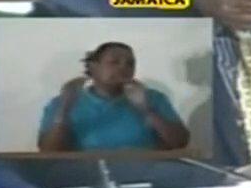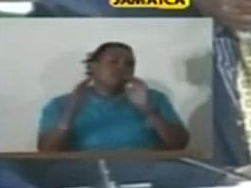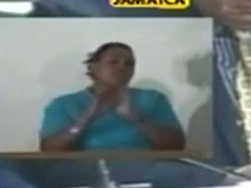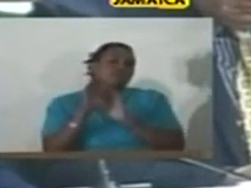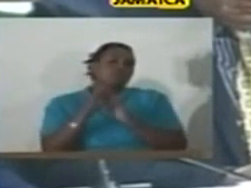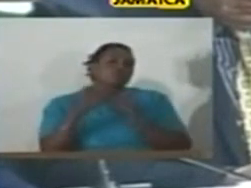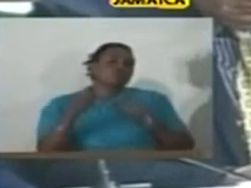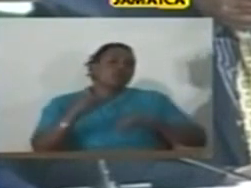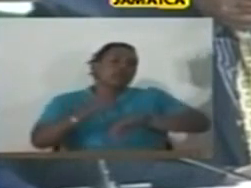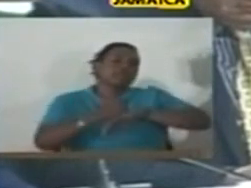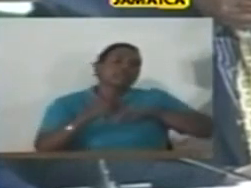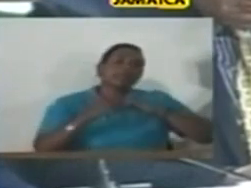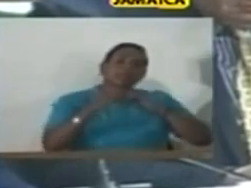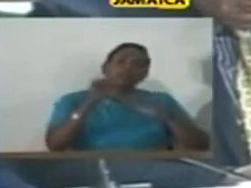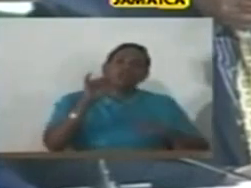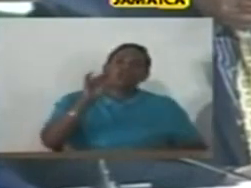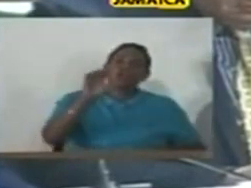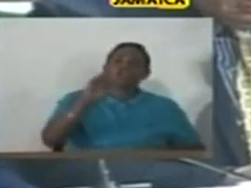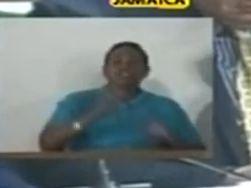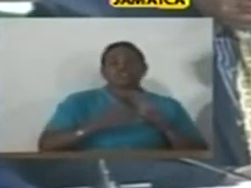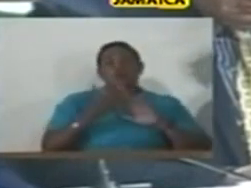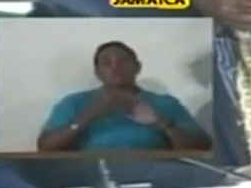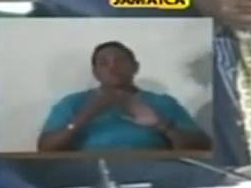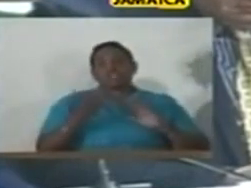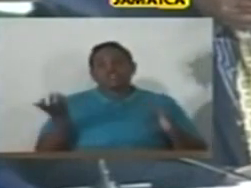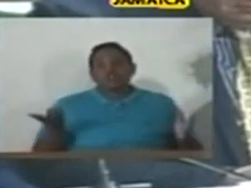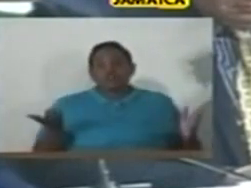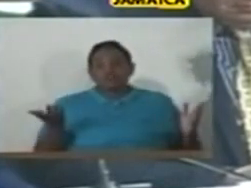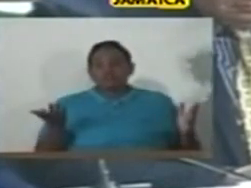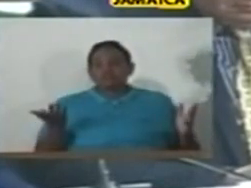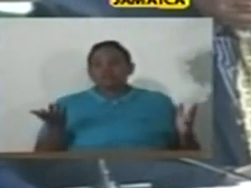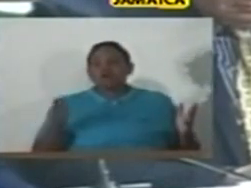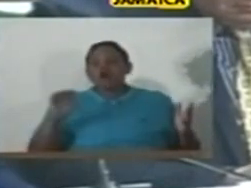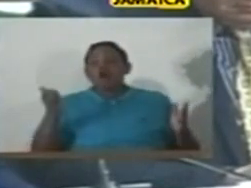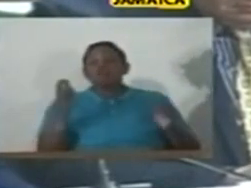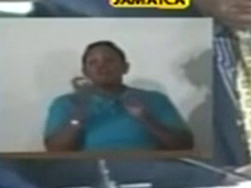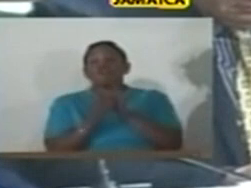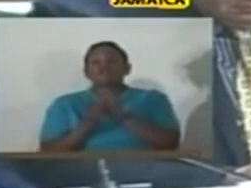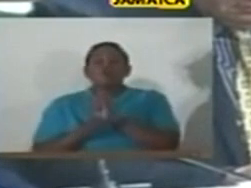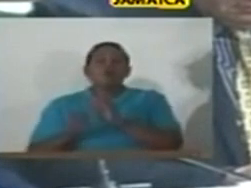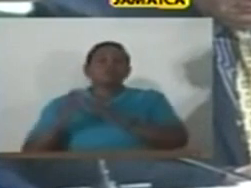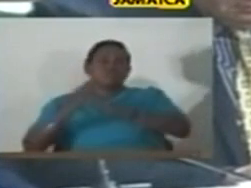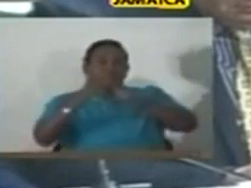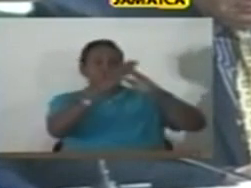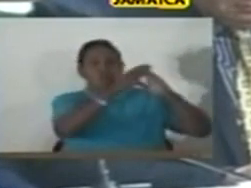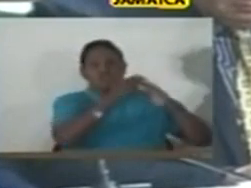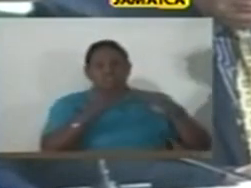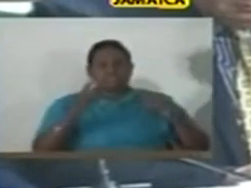to implement the logistics operations. Other reforms of the bureaucracy